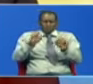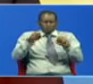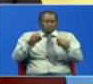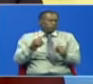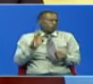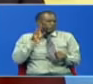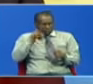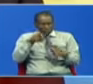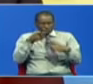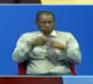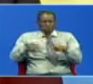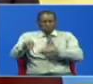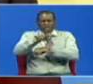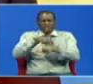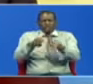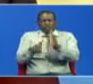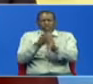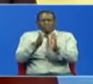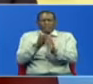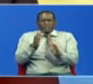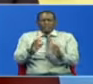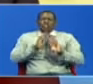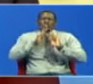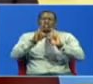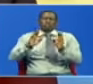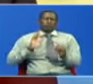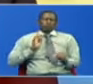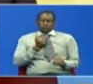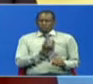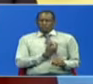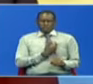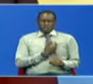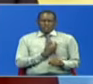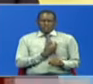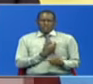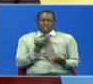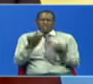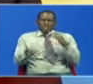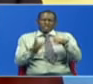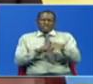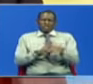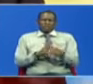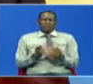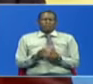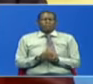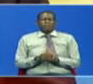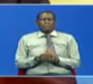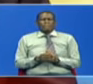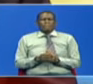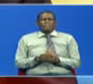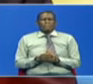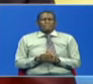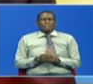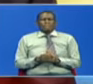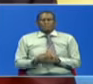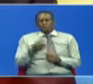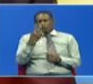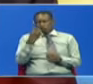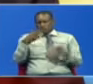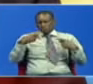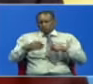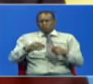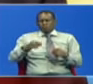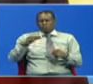the National Emergency Response Committee anytime soon. The two cases in